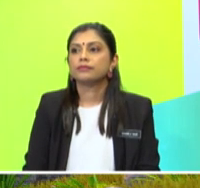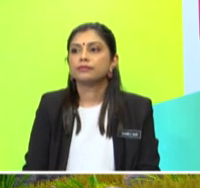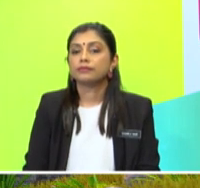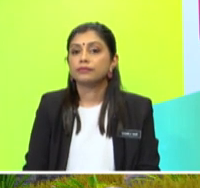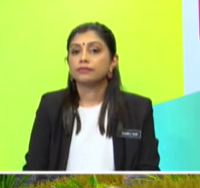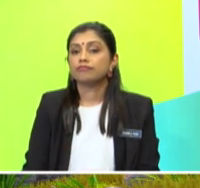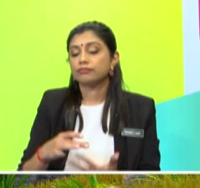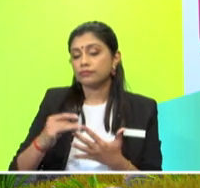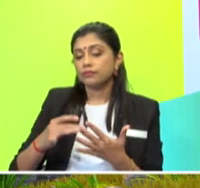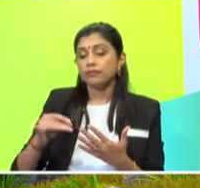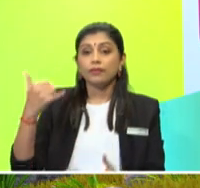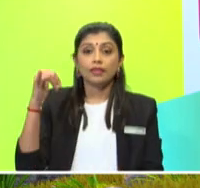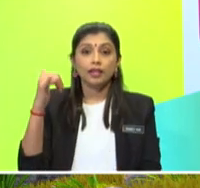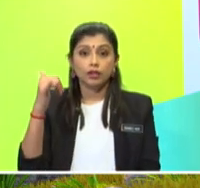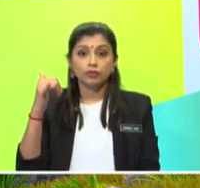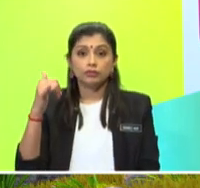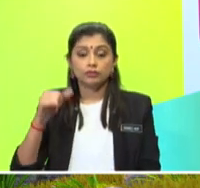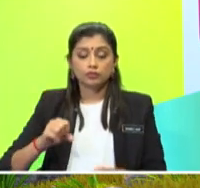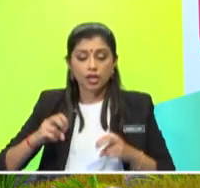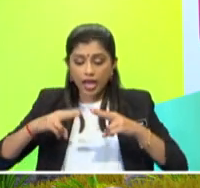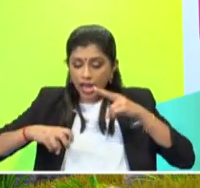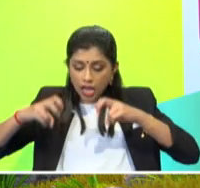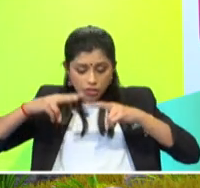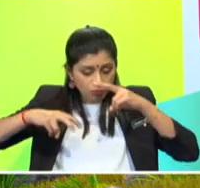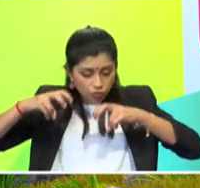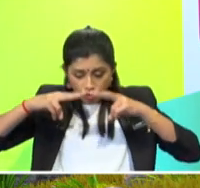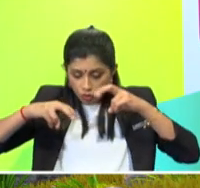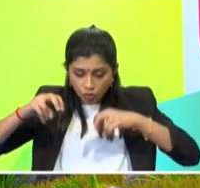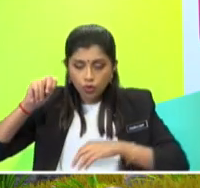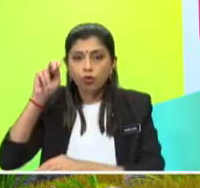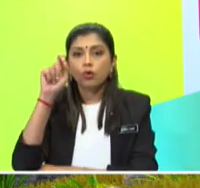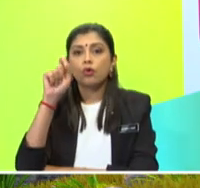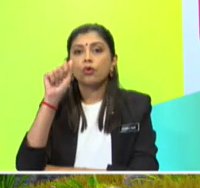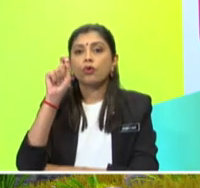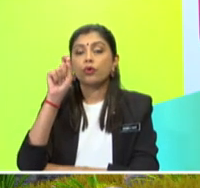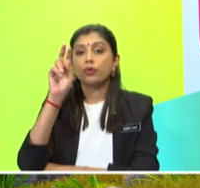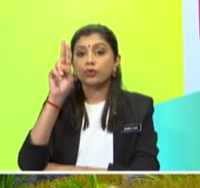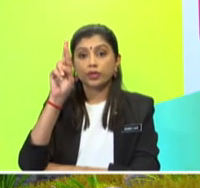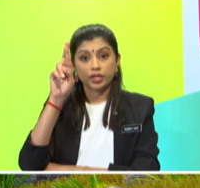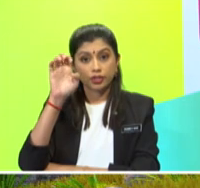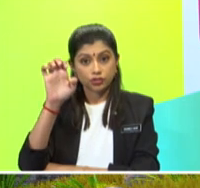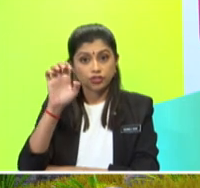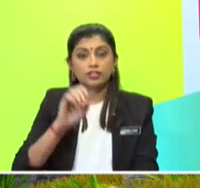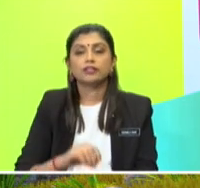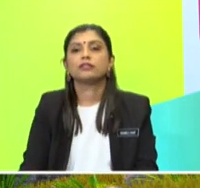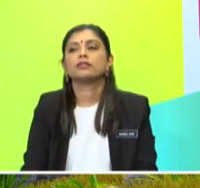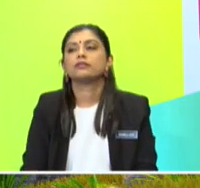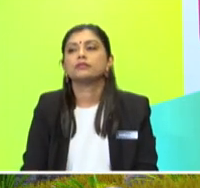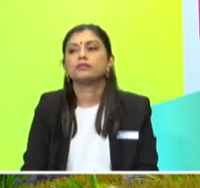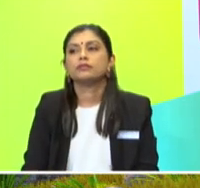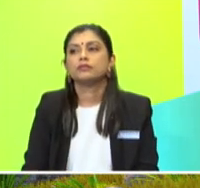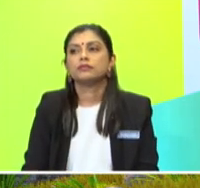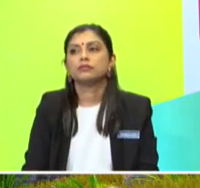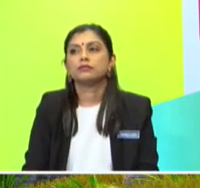is. Explore nature track. So you see, Sean, yeah. our friend here, mm-hmm. they have already expanded